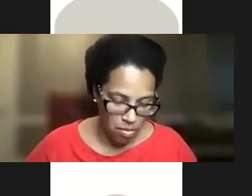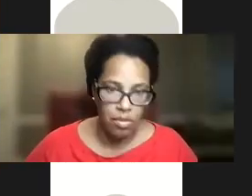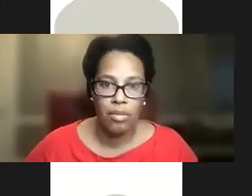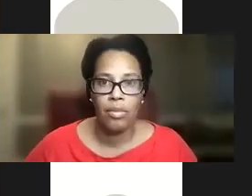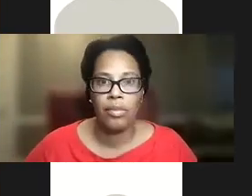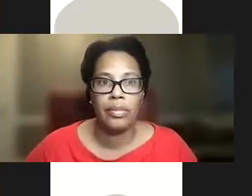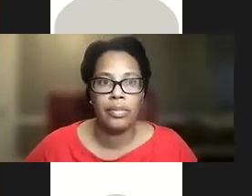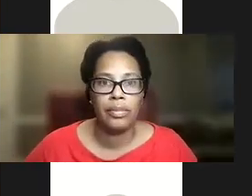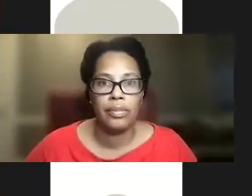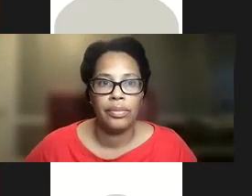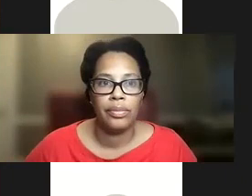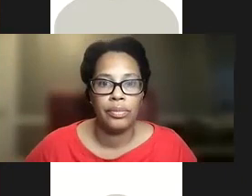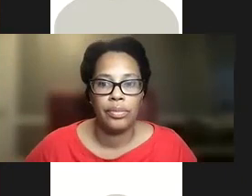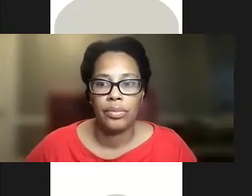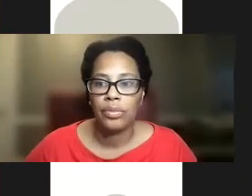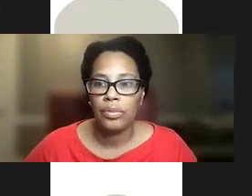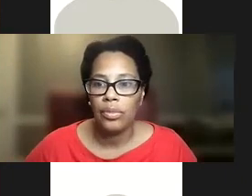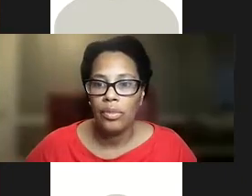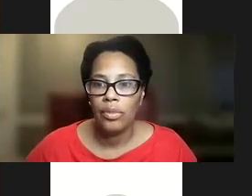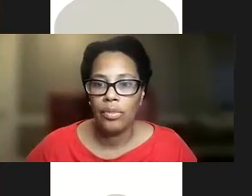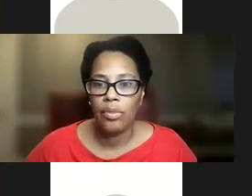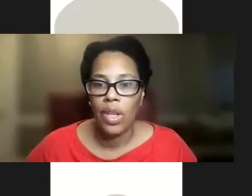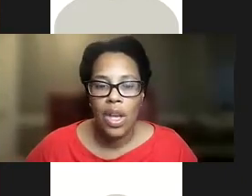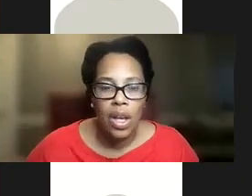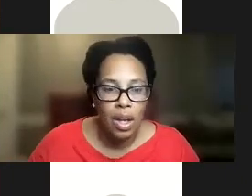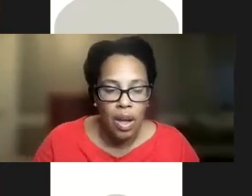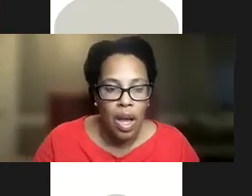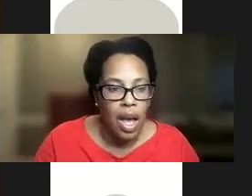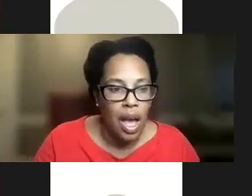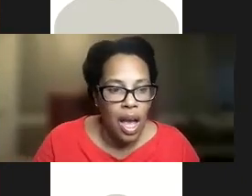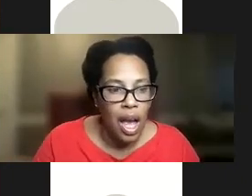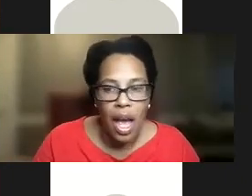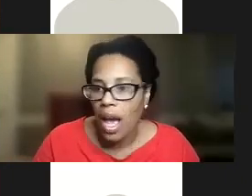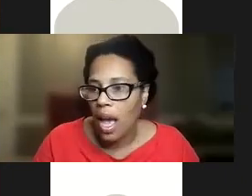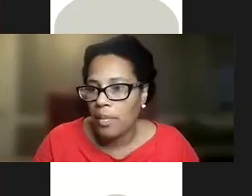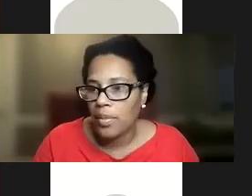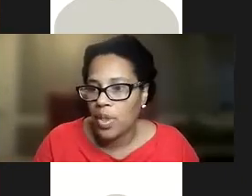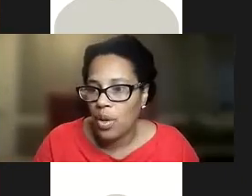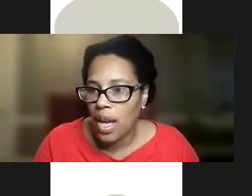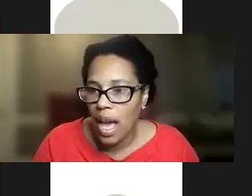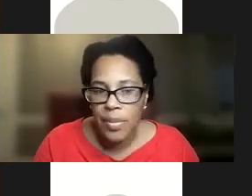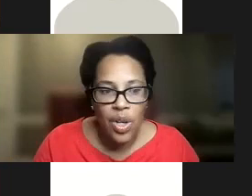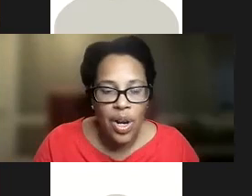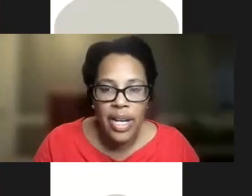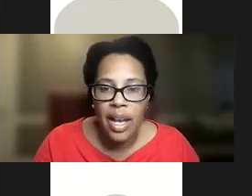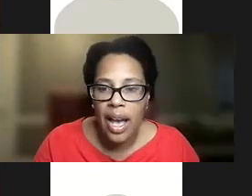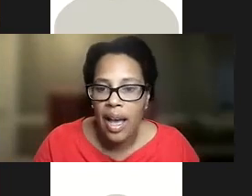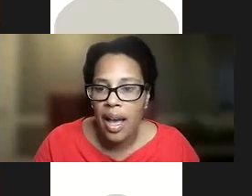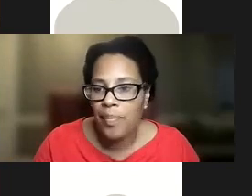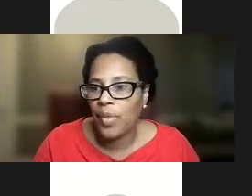race and zip code to do the admission process. And in her opinion,